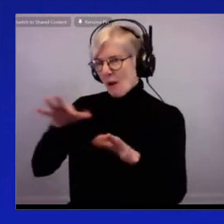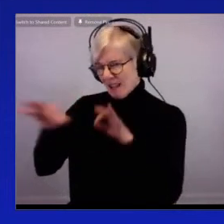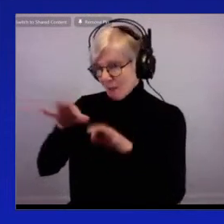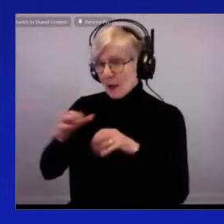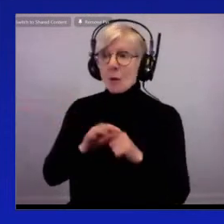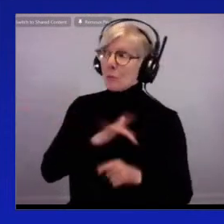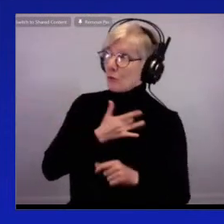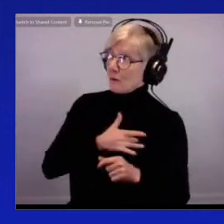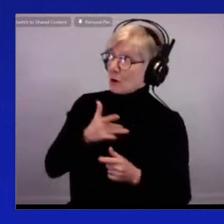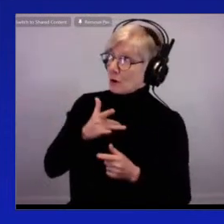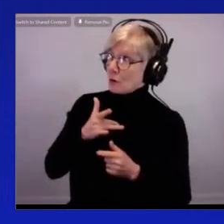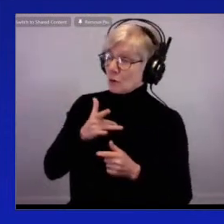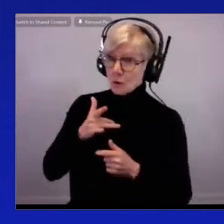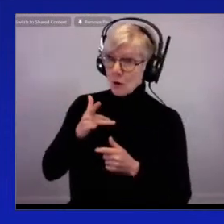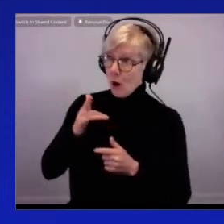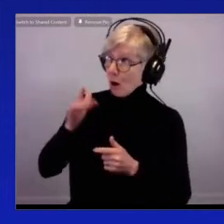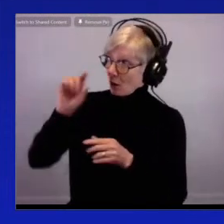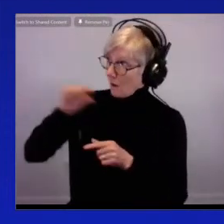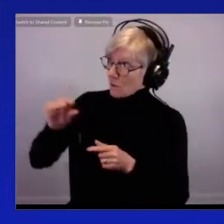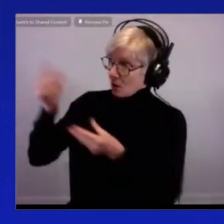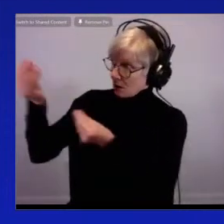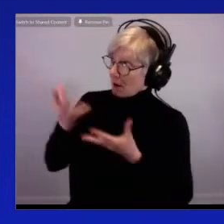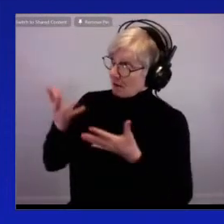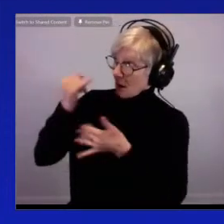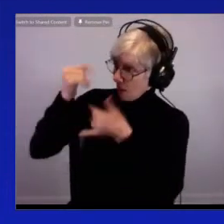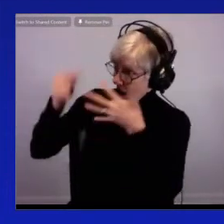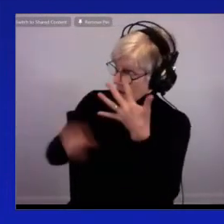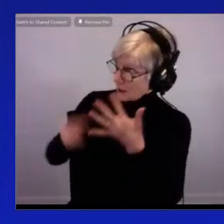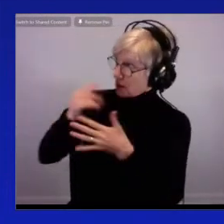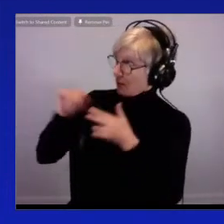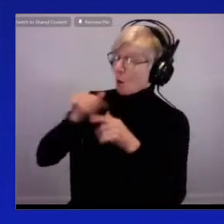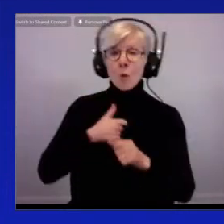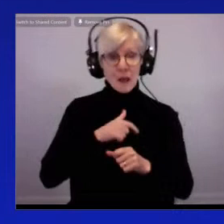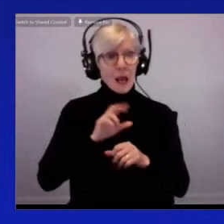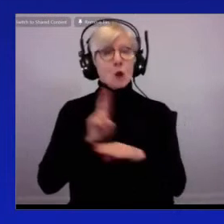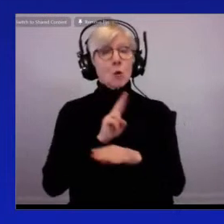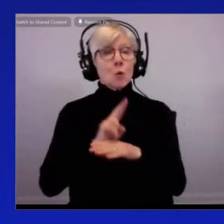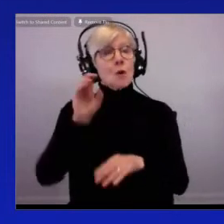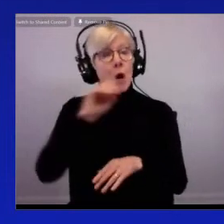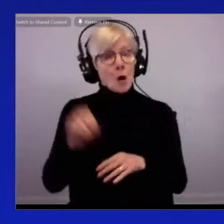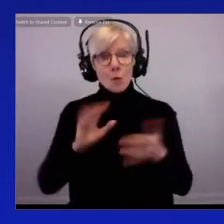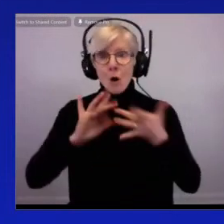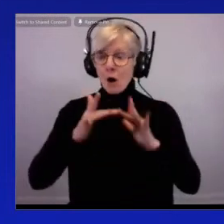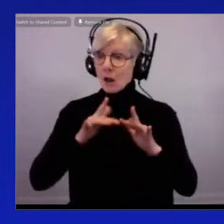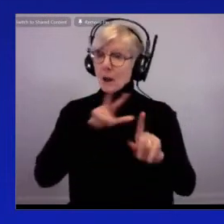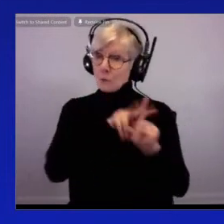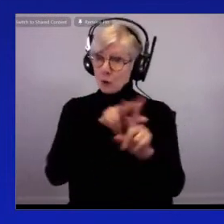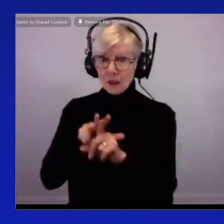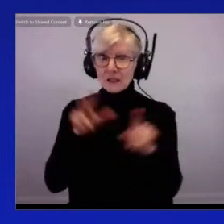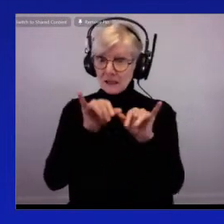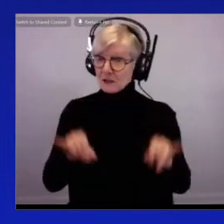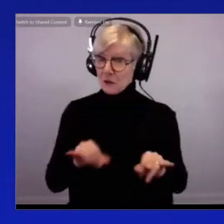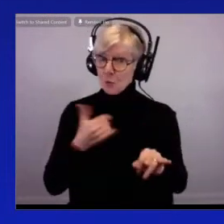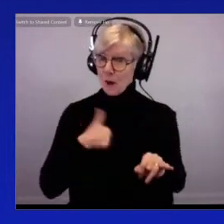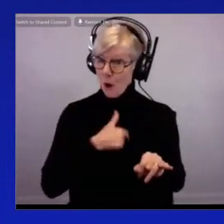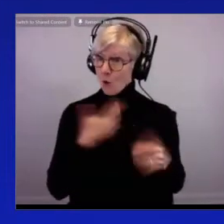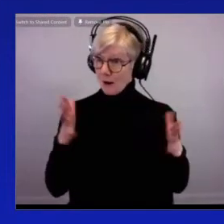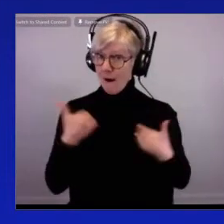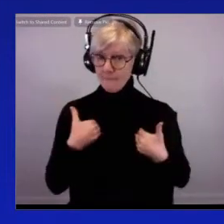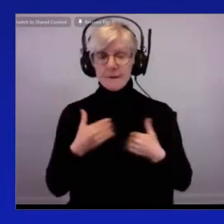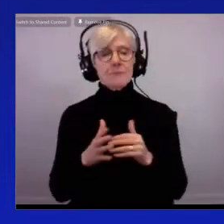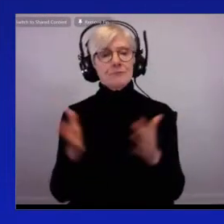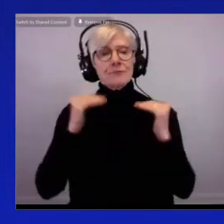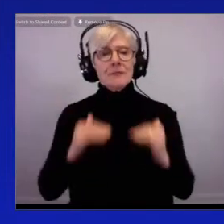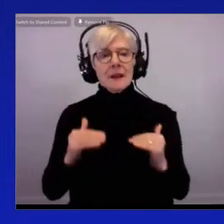province, but we can build on the online booking system that we use locally if needed. We will use